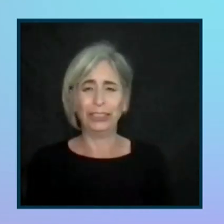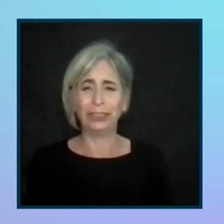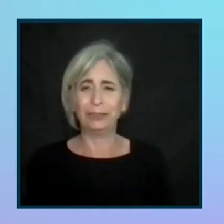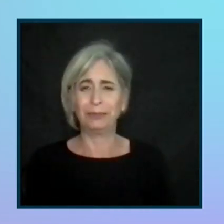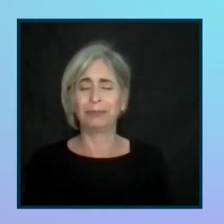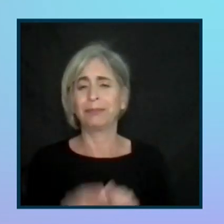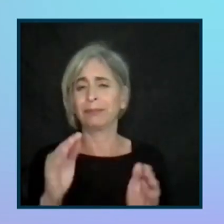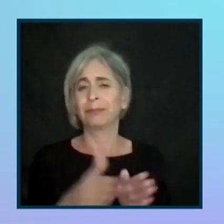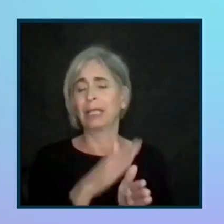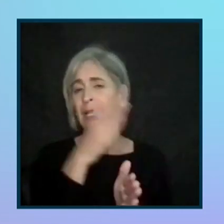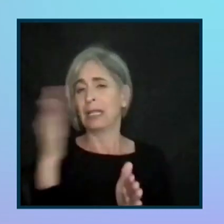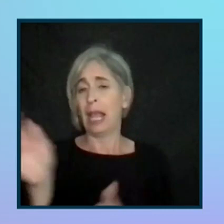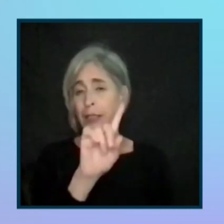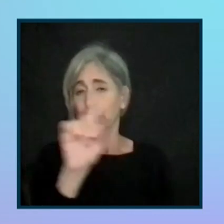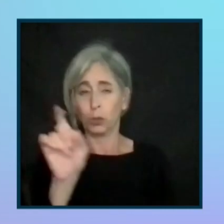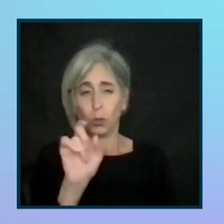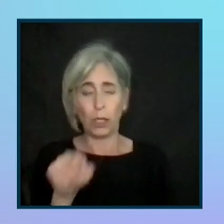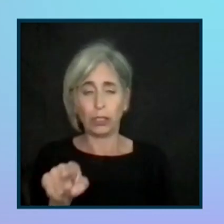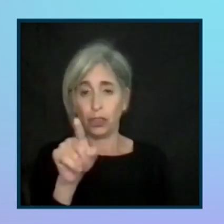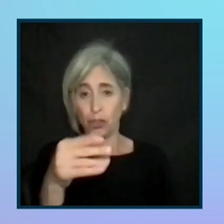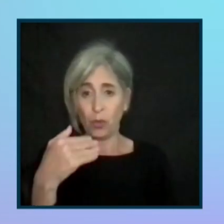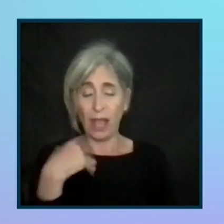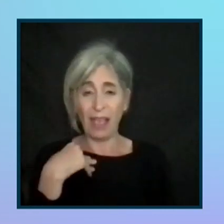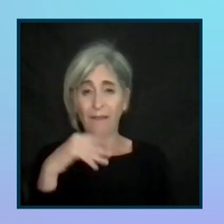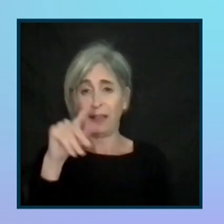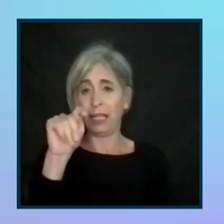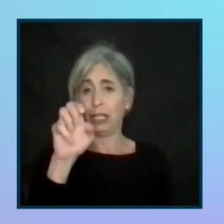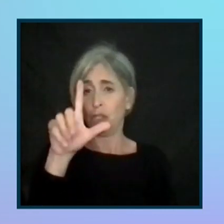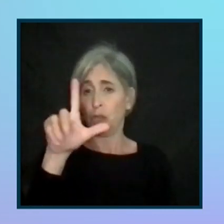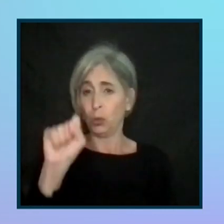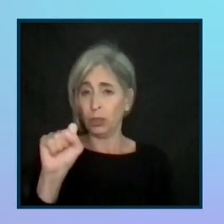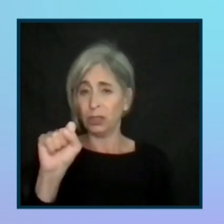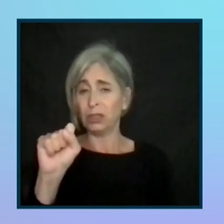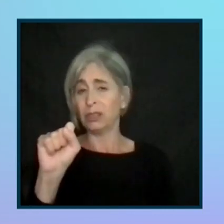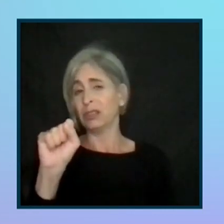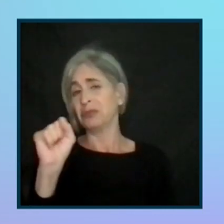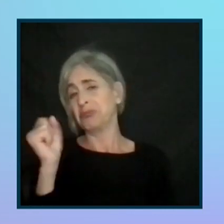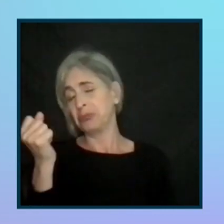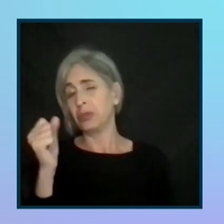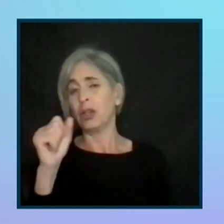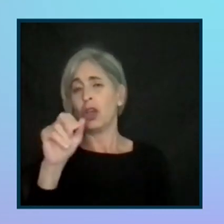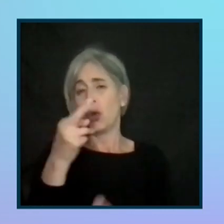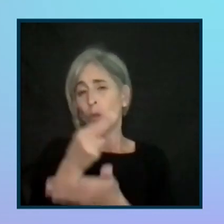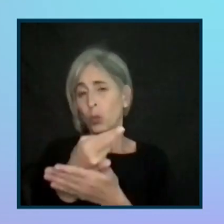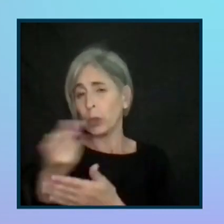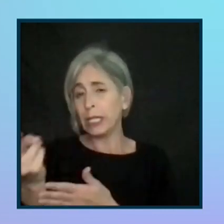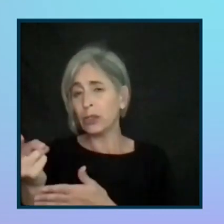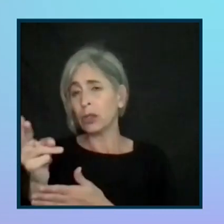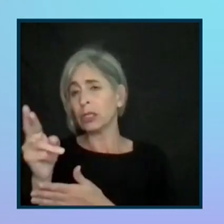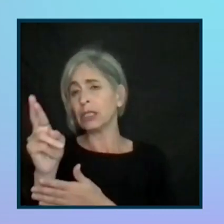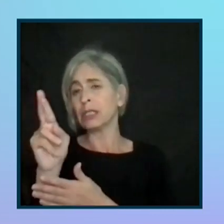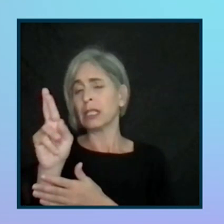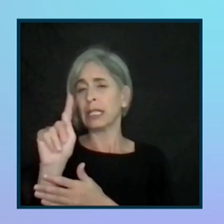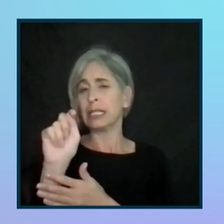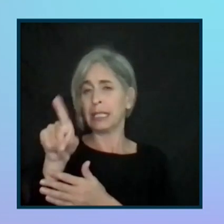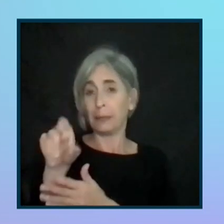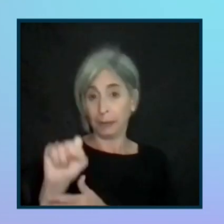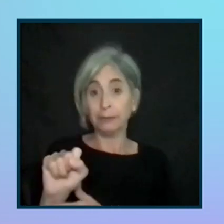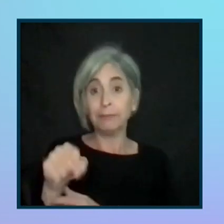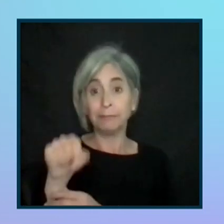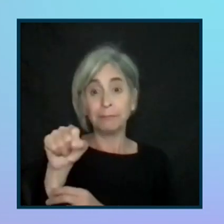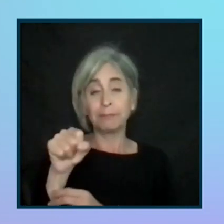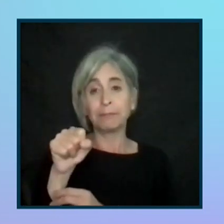question I have is, do you have any tools, tips, or resources for finding persons who